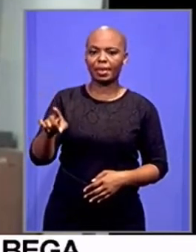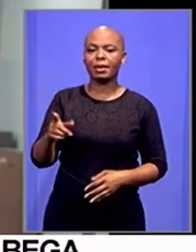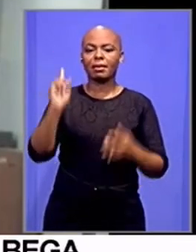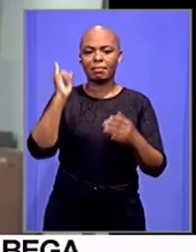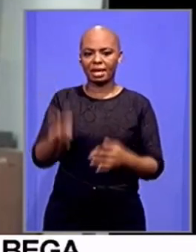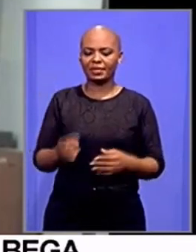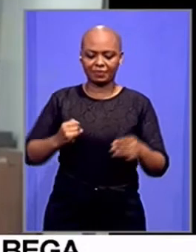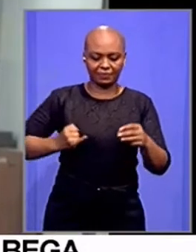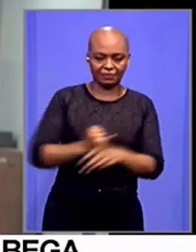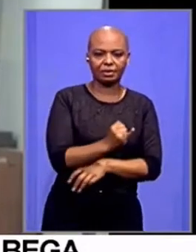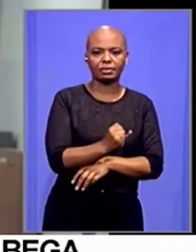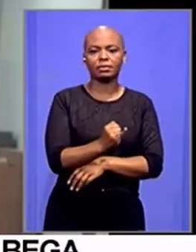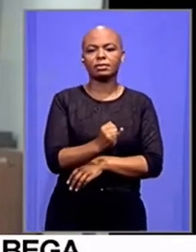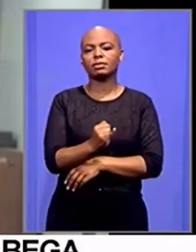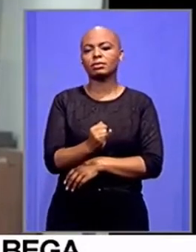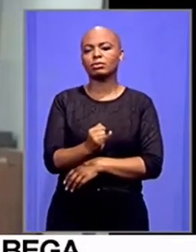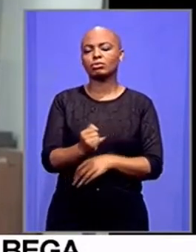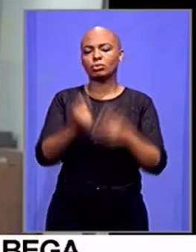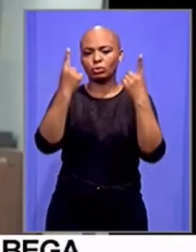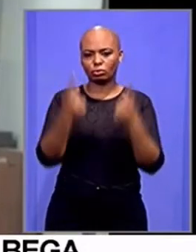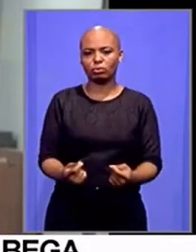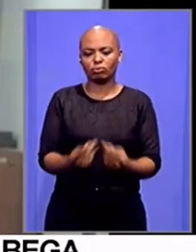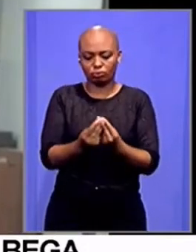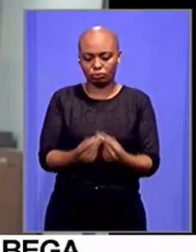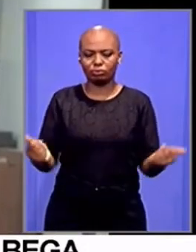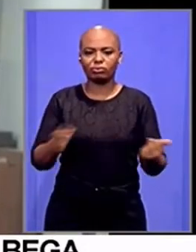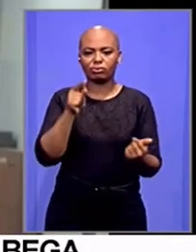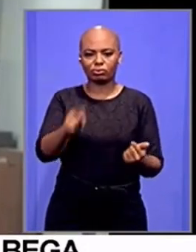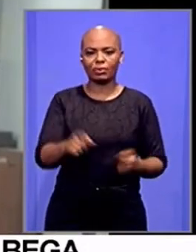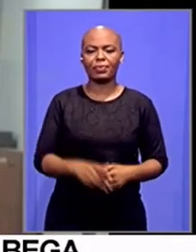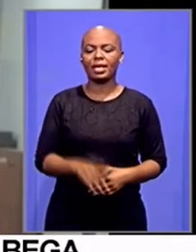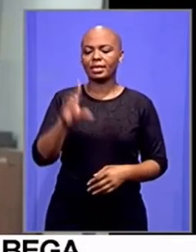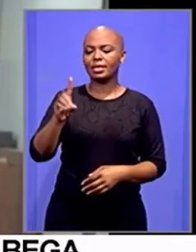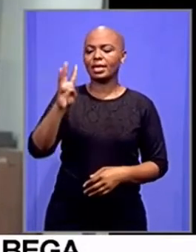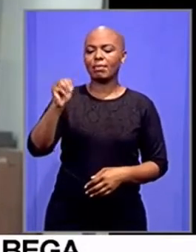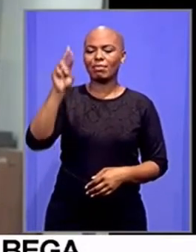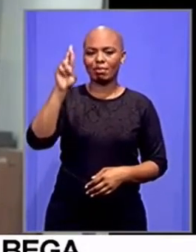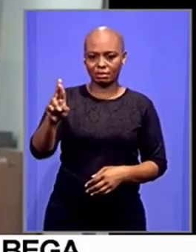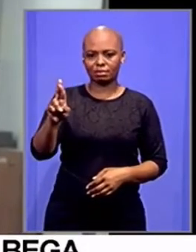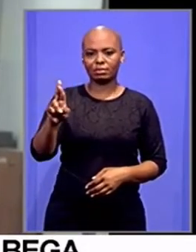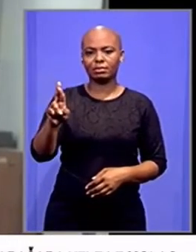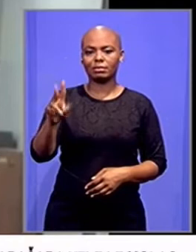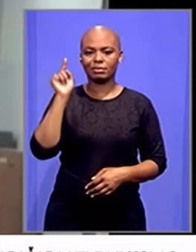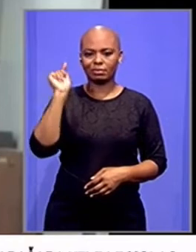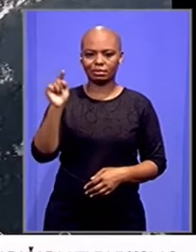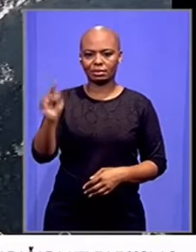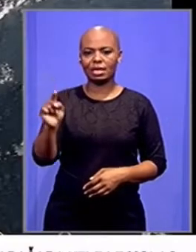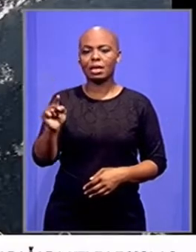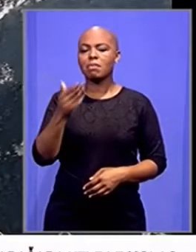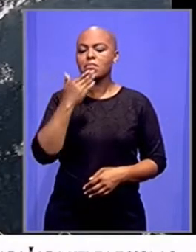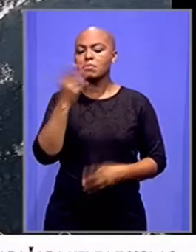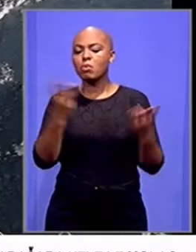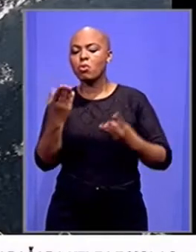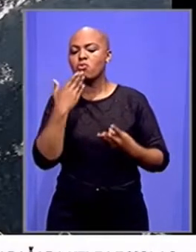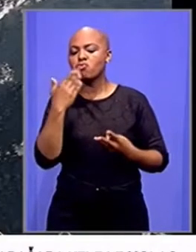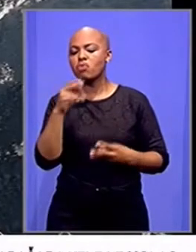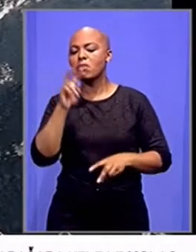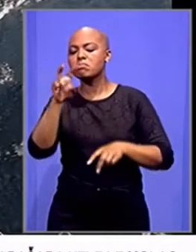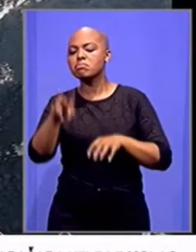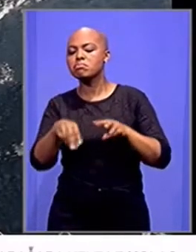and secondly we want an undertaking from the DMR and those who have been excavating that they will